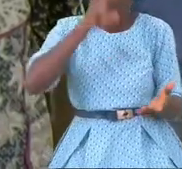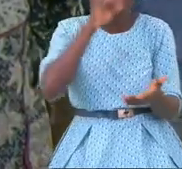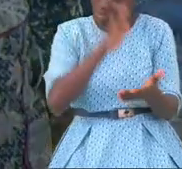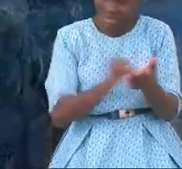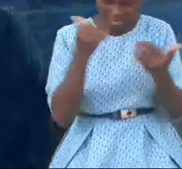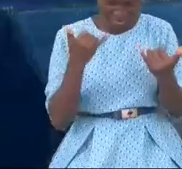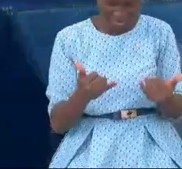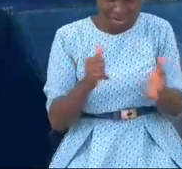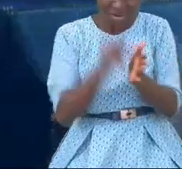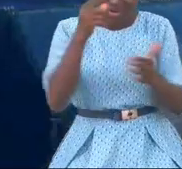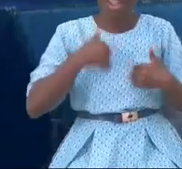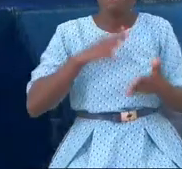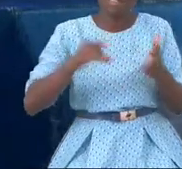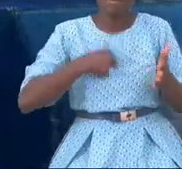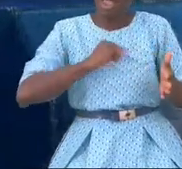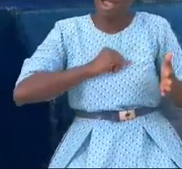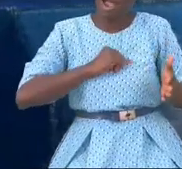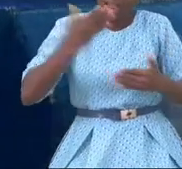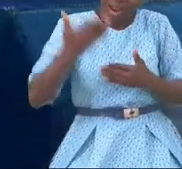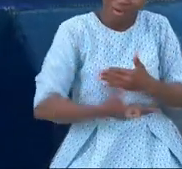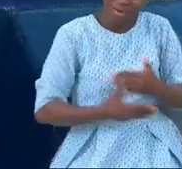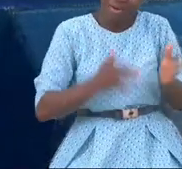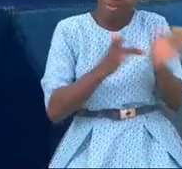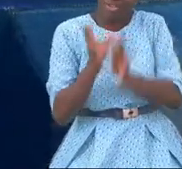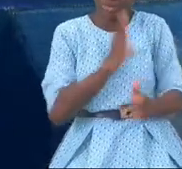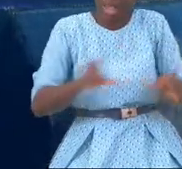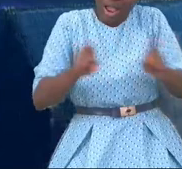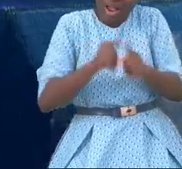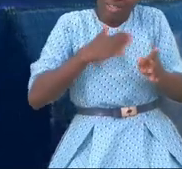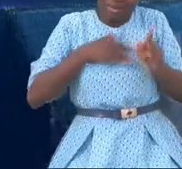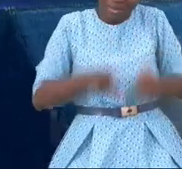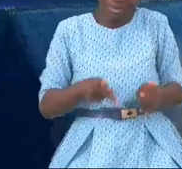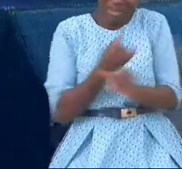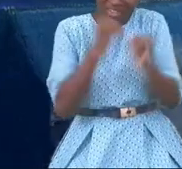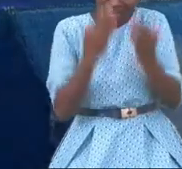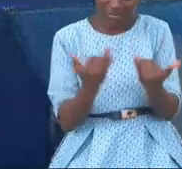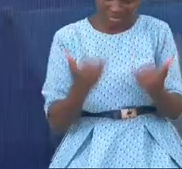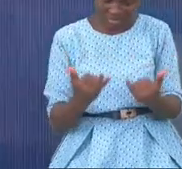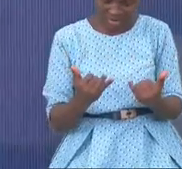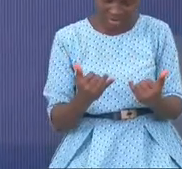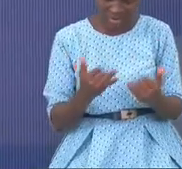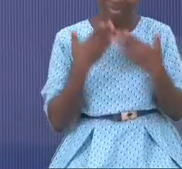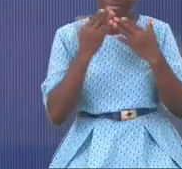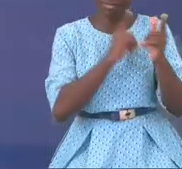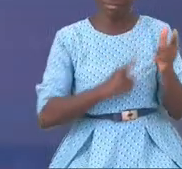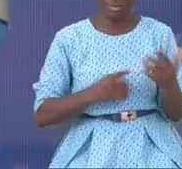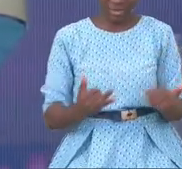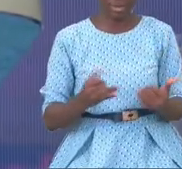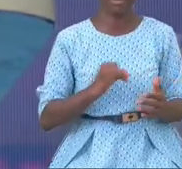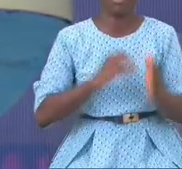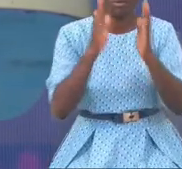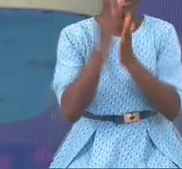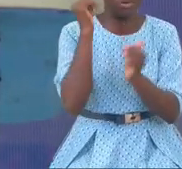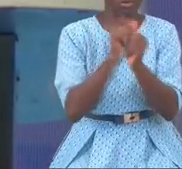in the name of Jesus. We thank you because of your compassion, because of your long suffering. You've waited until